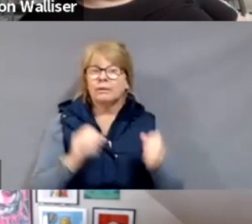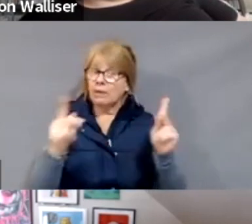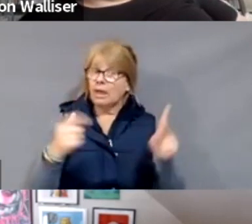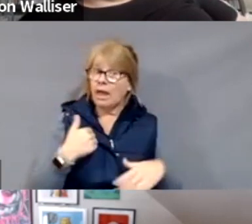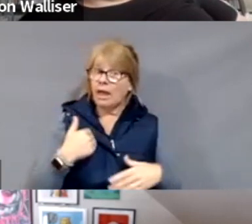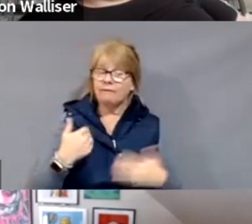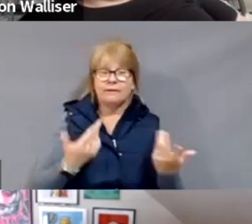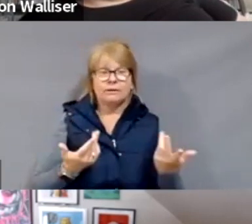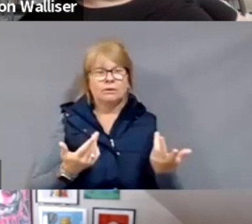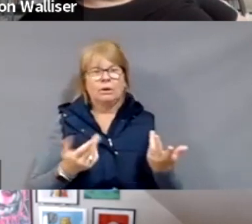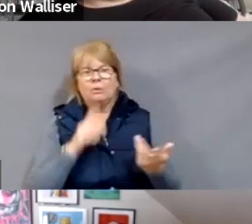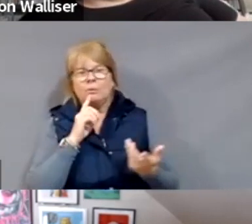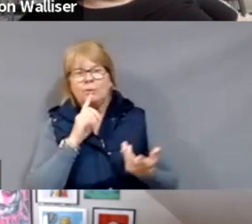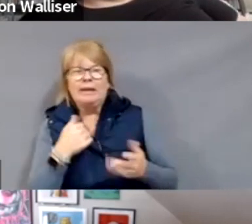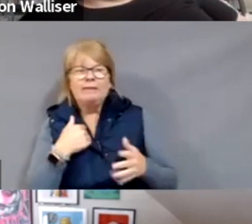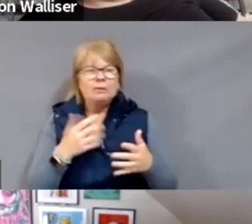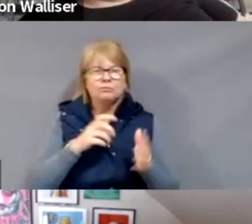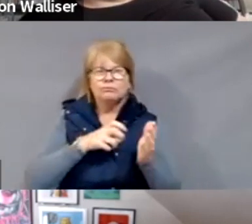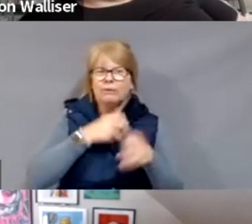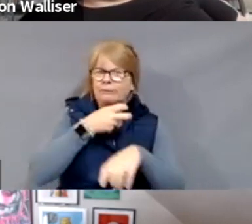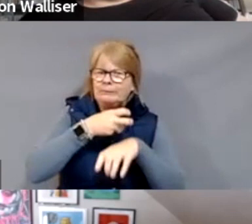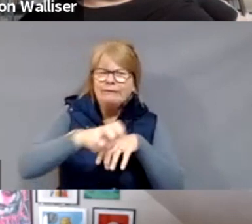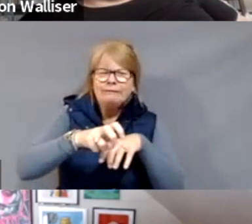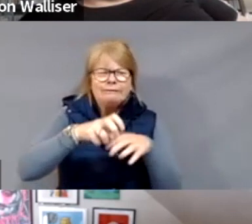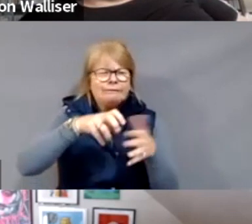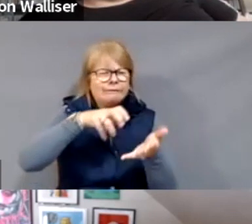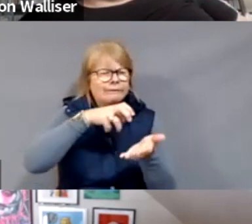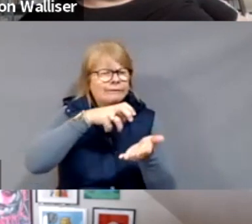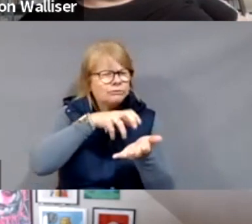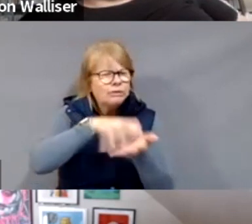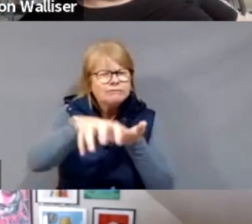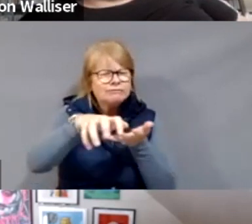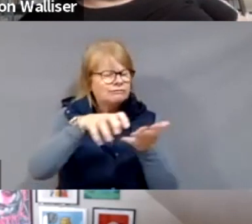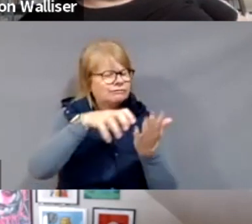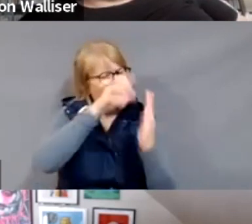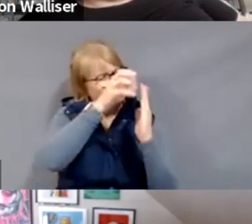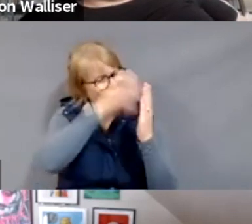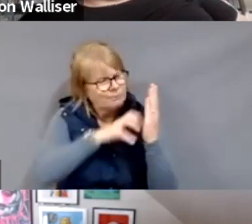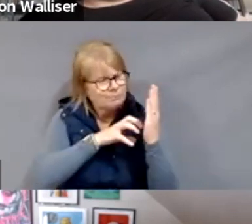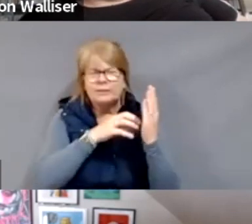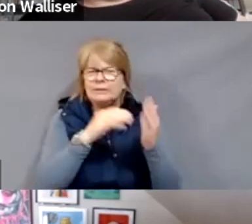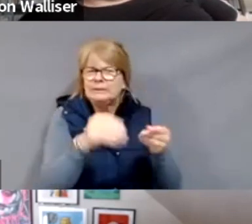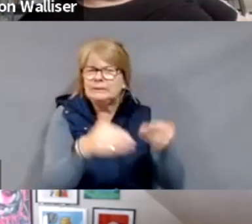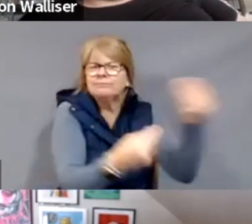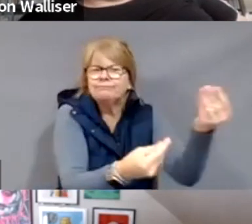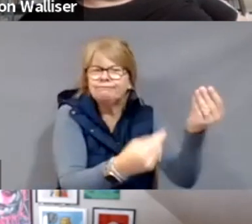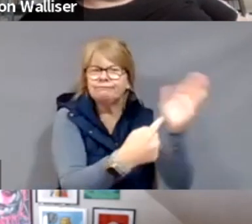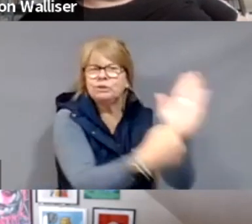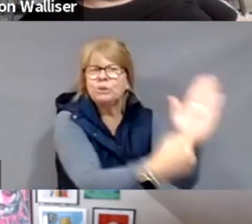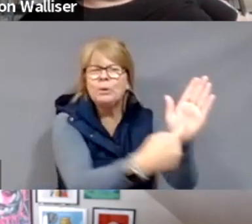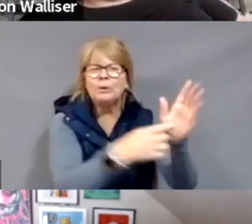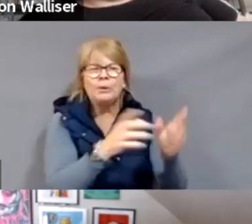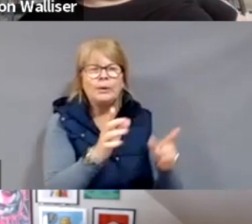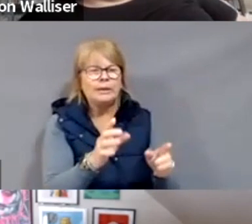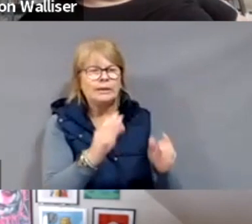amateur, you know, version of my play coming up. How can I invite you to this? That it'll give you a sample of what the work is,